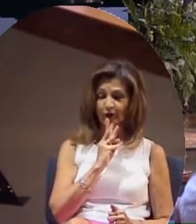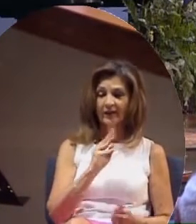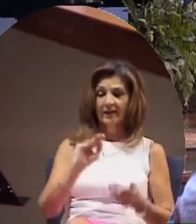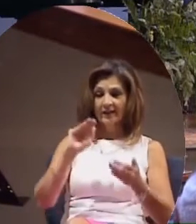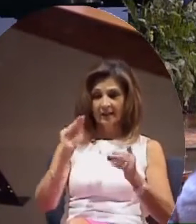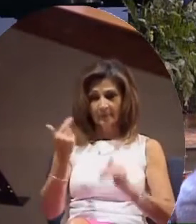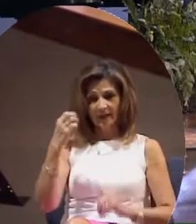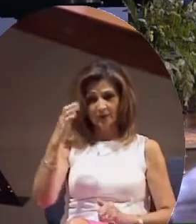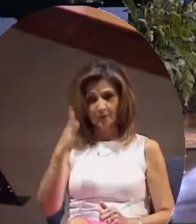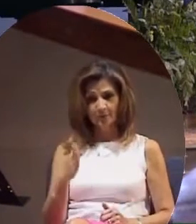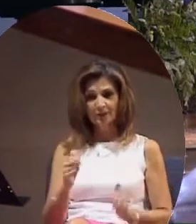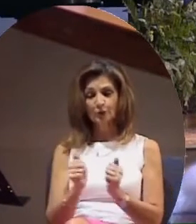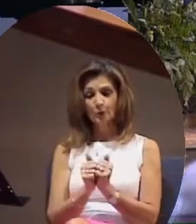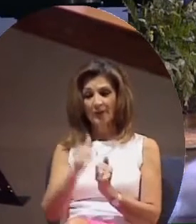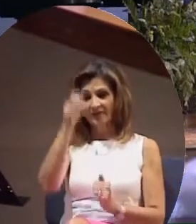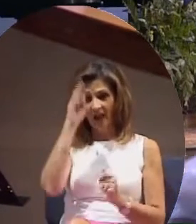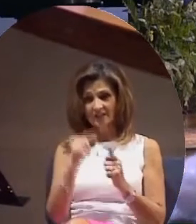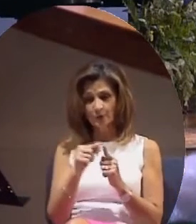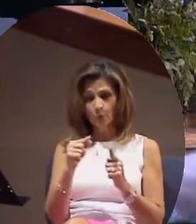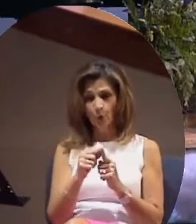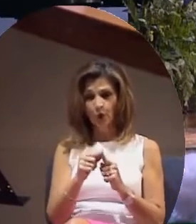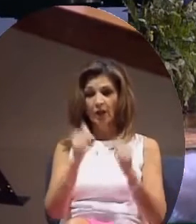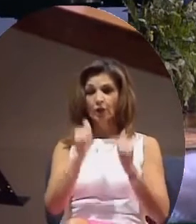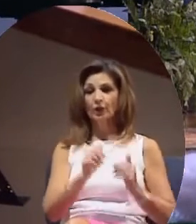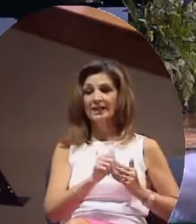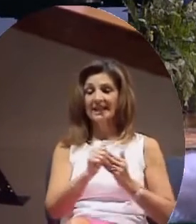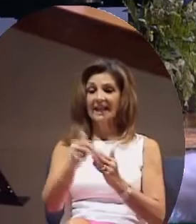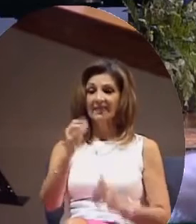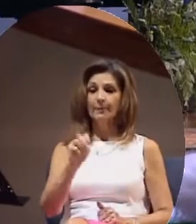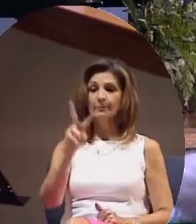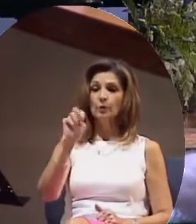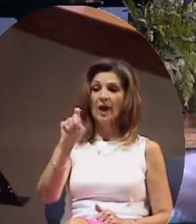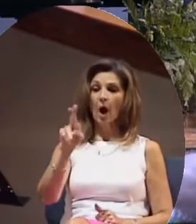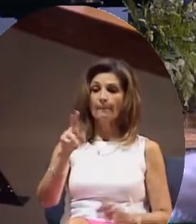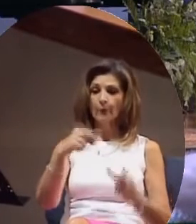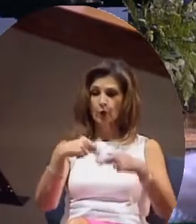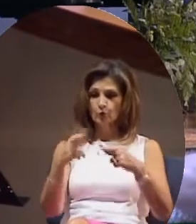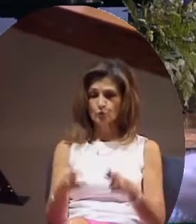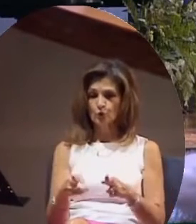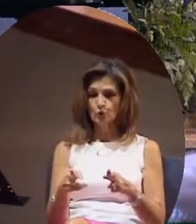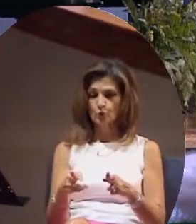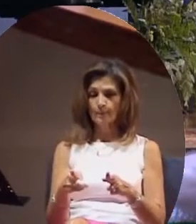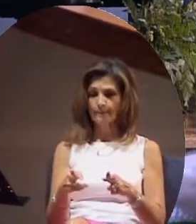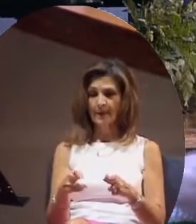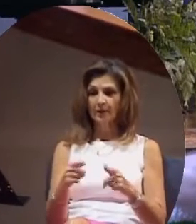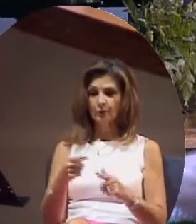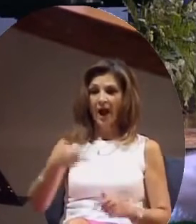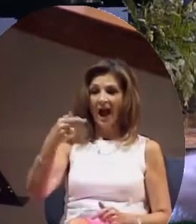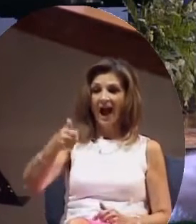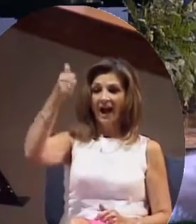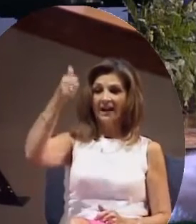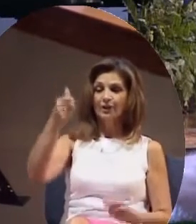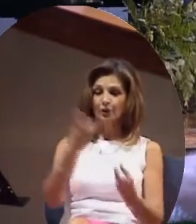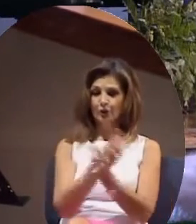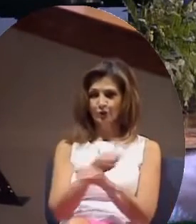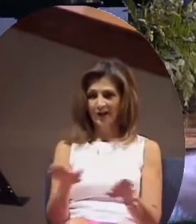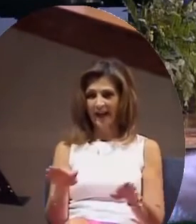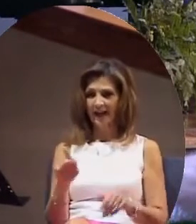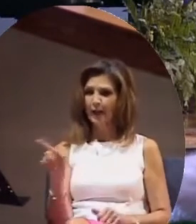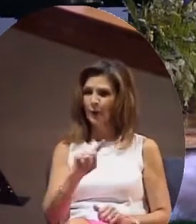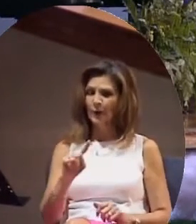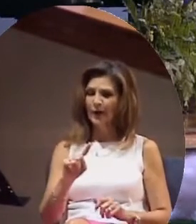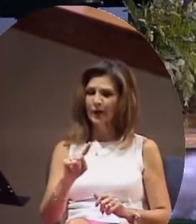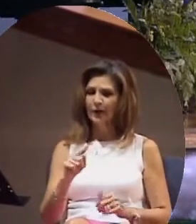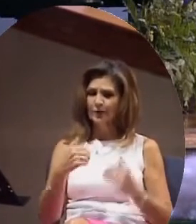else could do this, but the man with the water could lead them to the upper room, to higher ground, where you